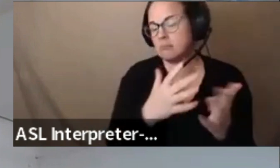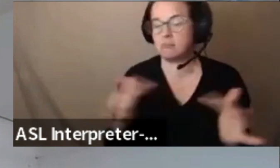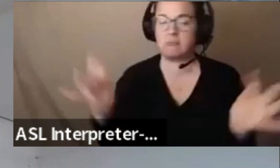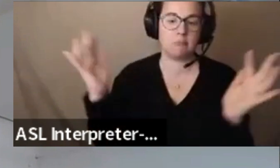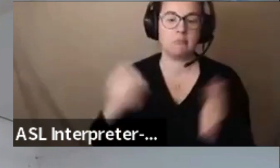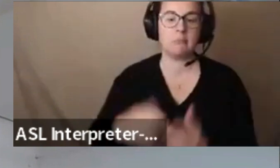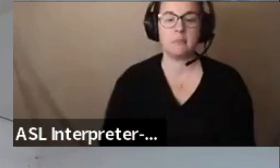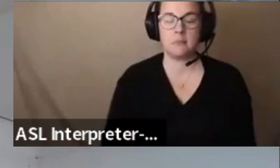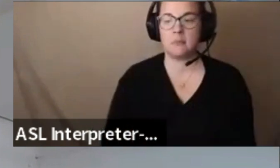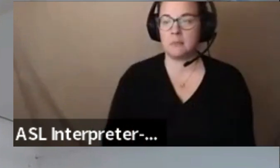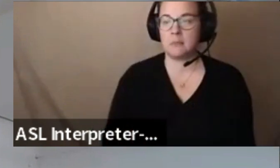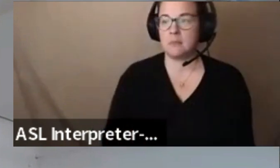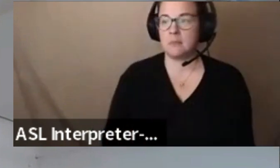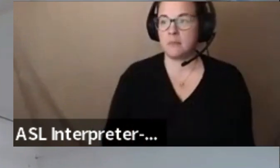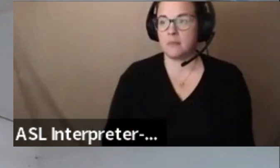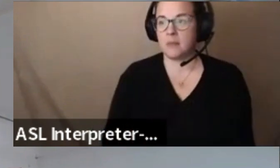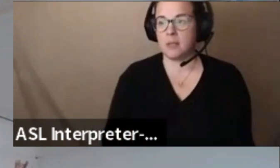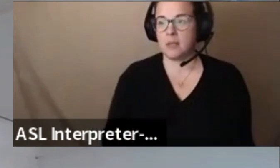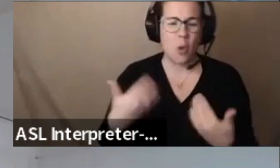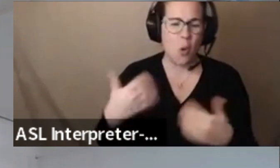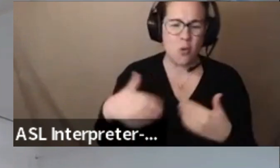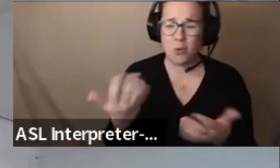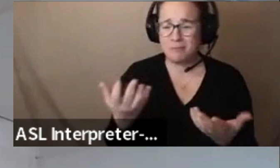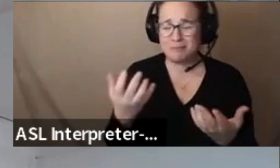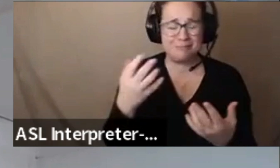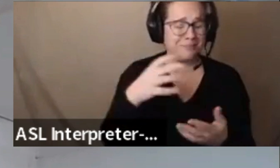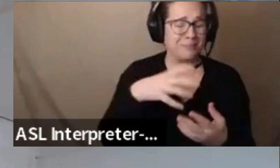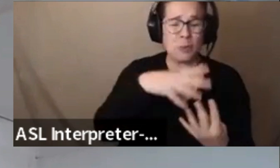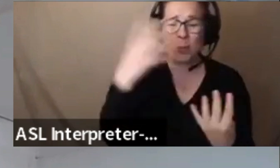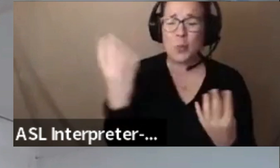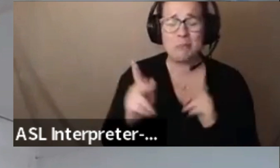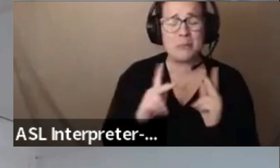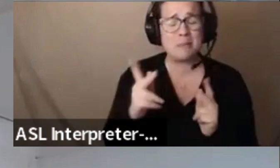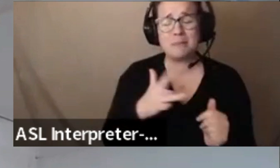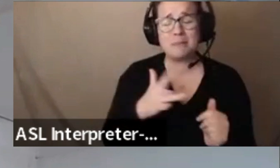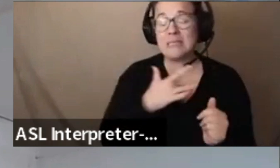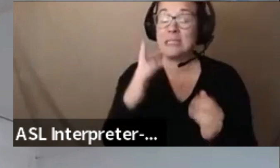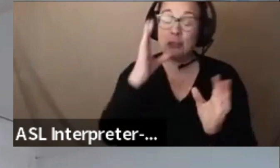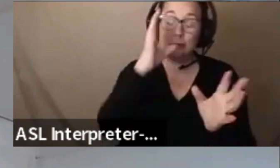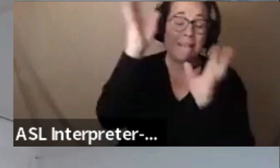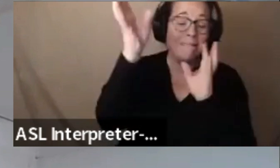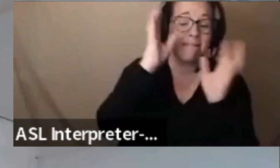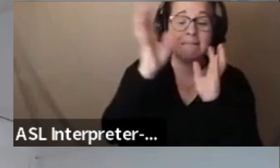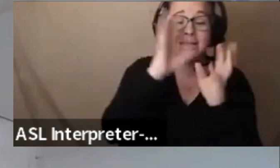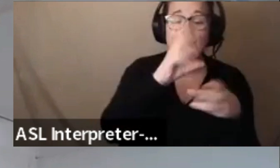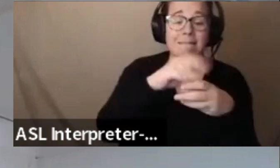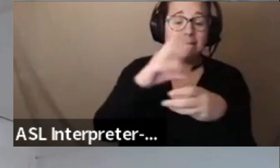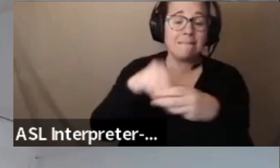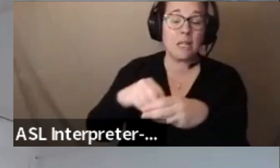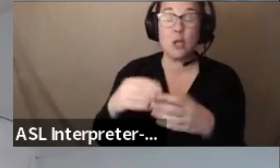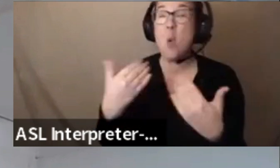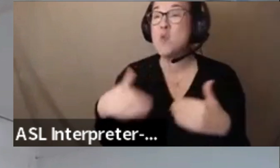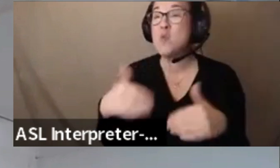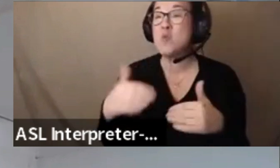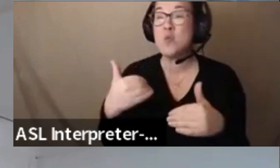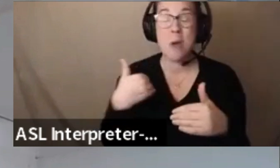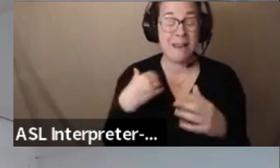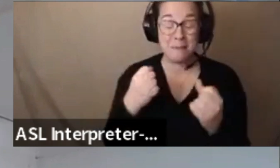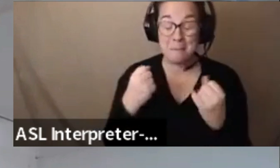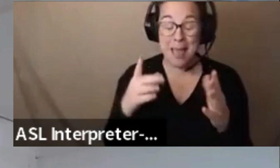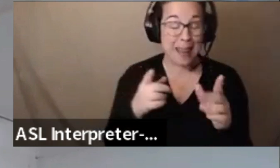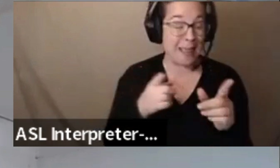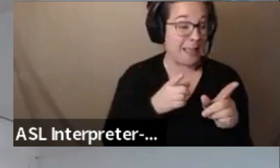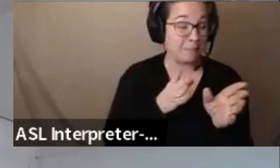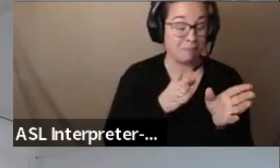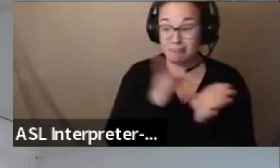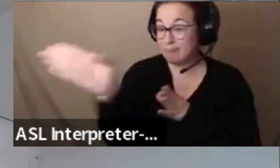it's queer people, so extremely creative. It's all going in 1,000 different directions. And I'm